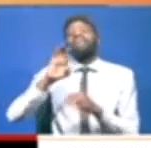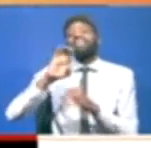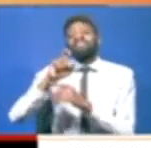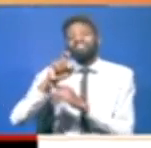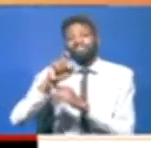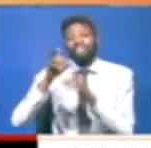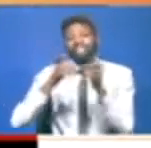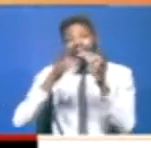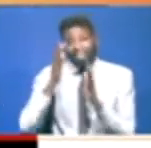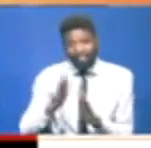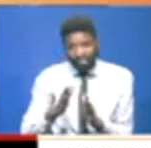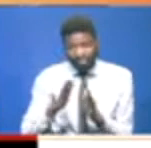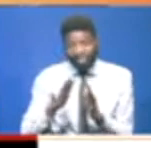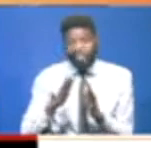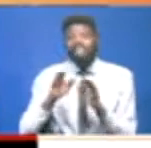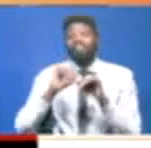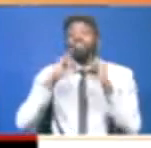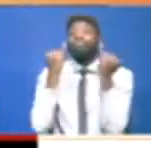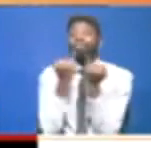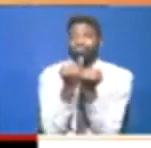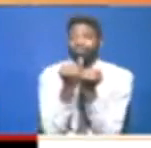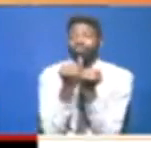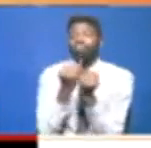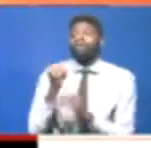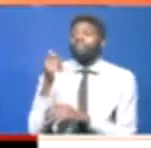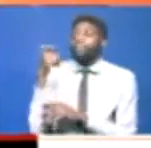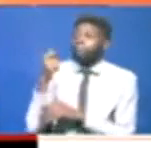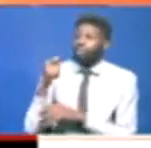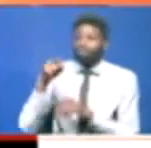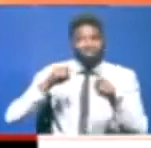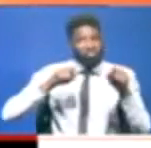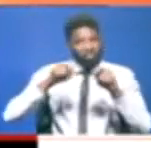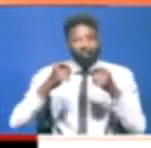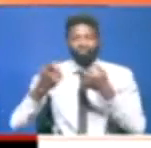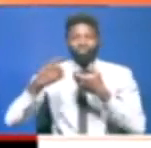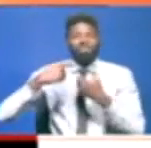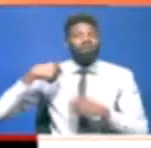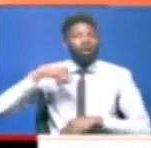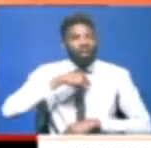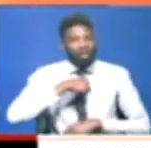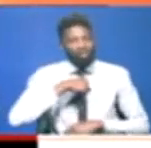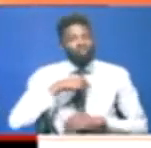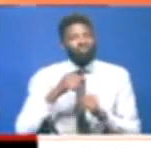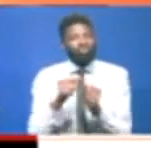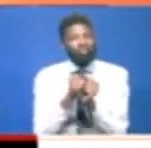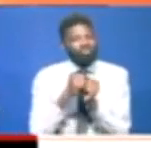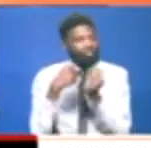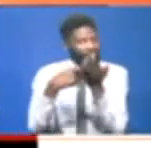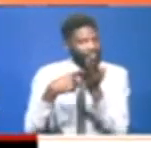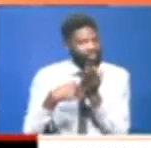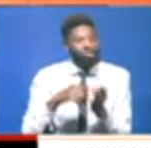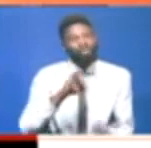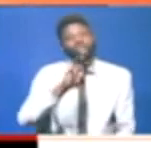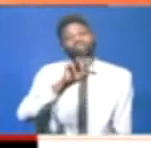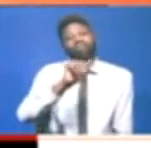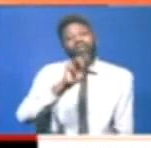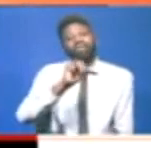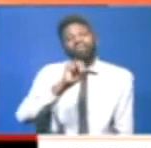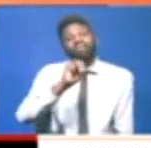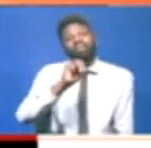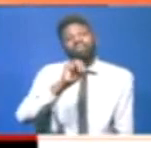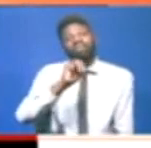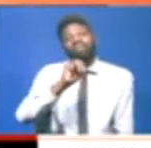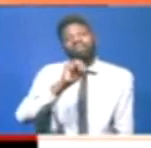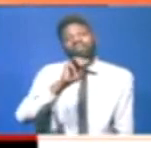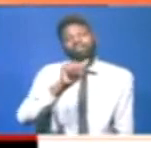joining us here in studio to help us with this conversation. Mr. Wanyama, thank you for your time. Thank you very much, O'Brien, for